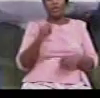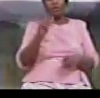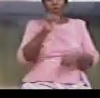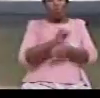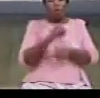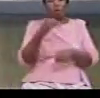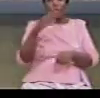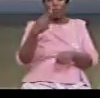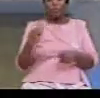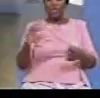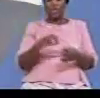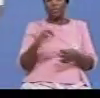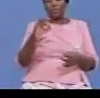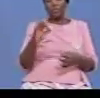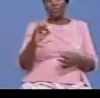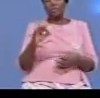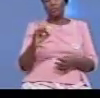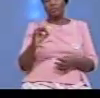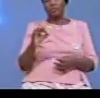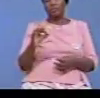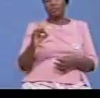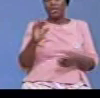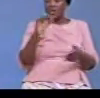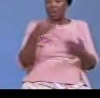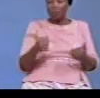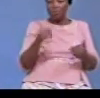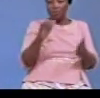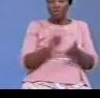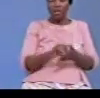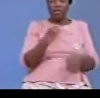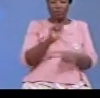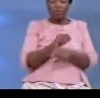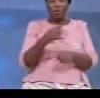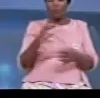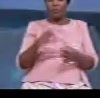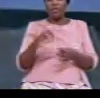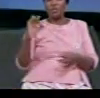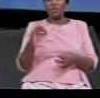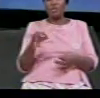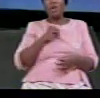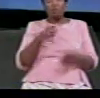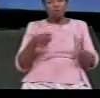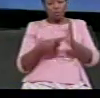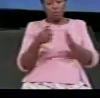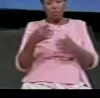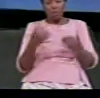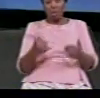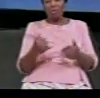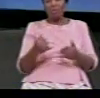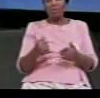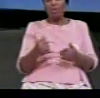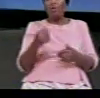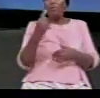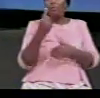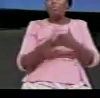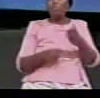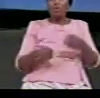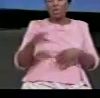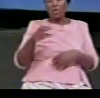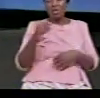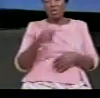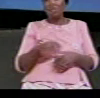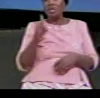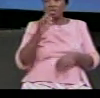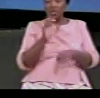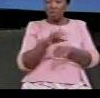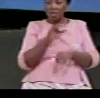the Spirit. Now, that work of the Spirit, let me show you what it did at that time,